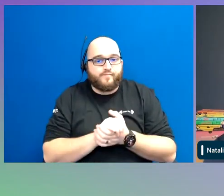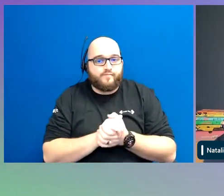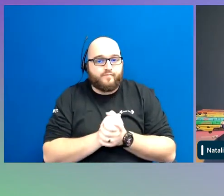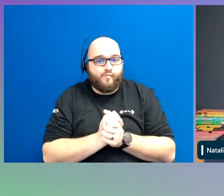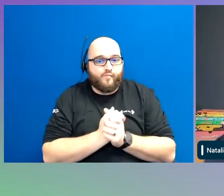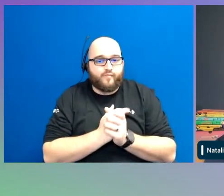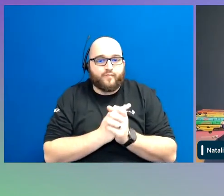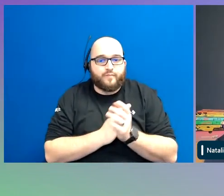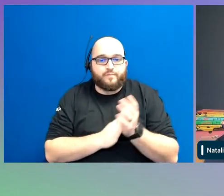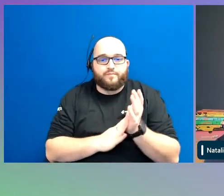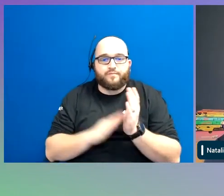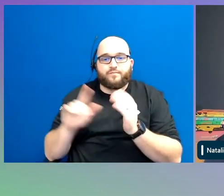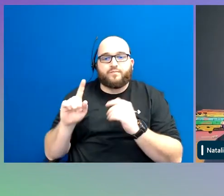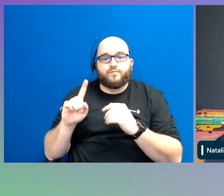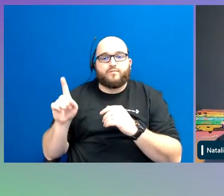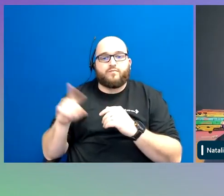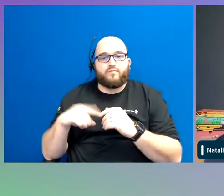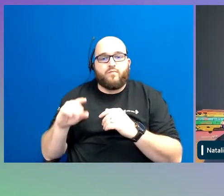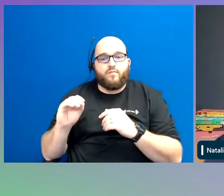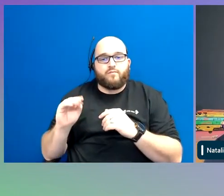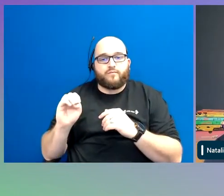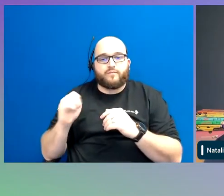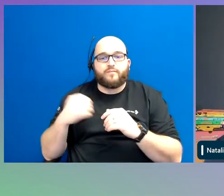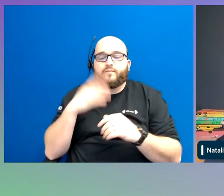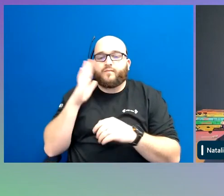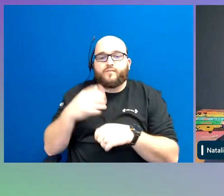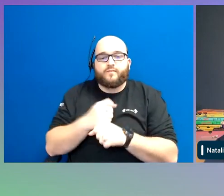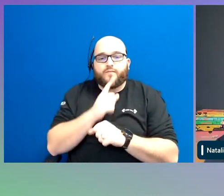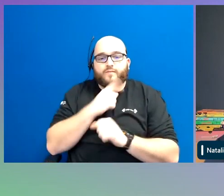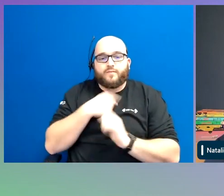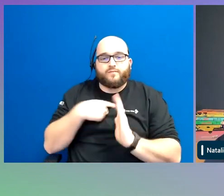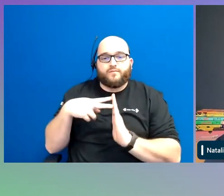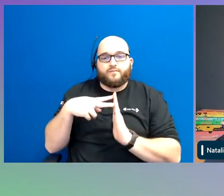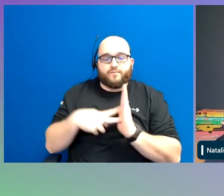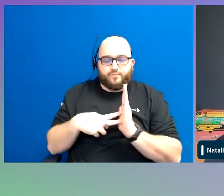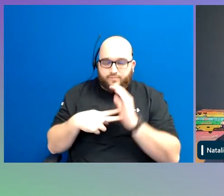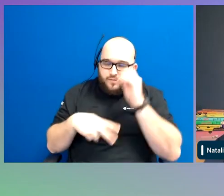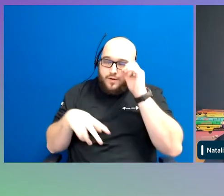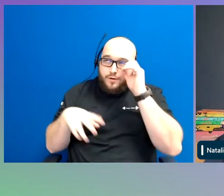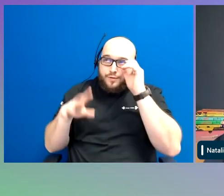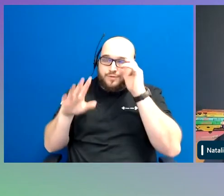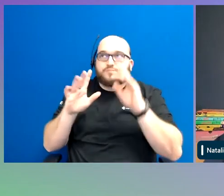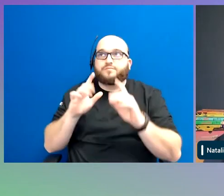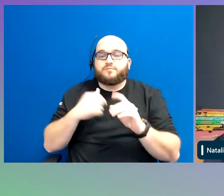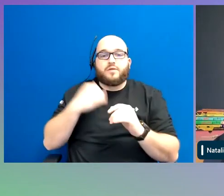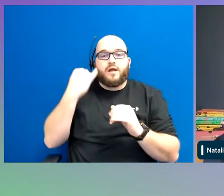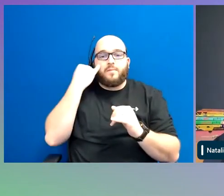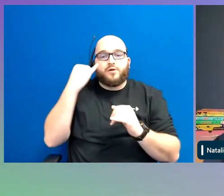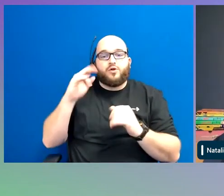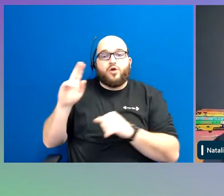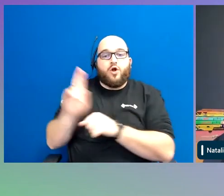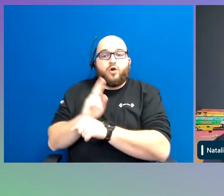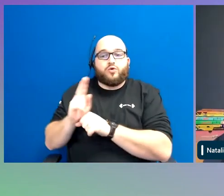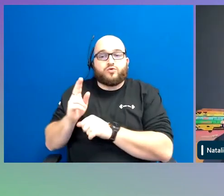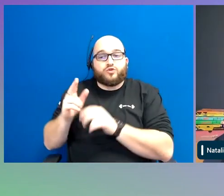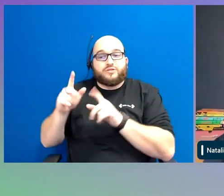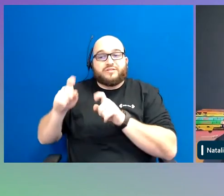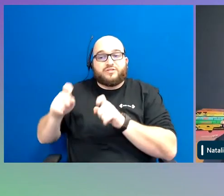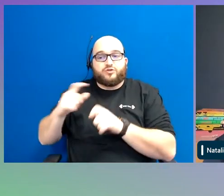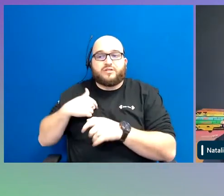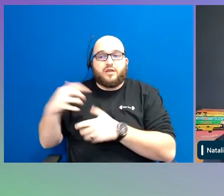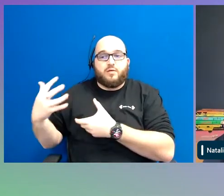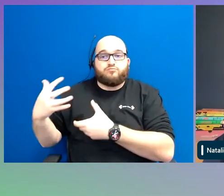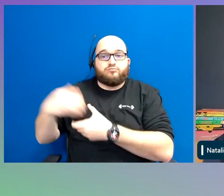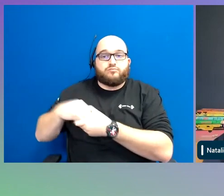I will just make sure I read and have that. So I'm imagining user testers refers to the participants giving